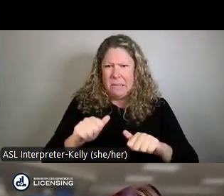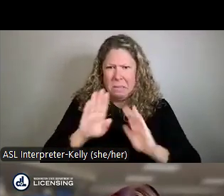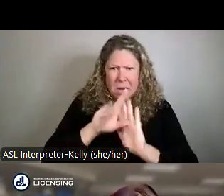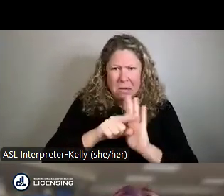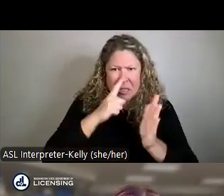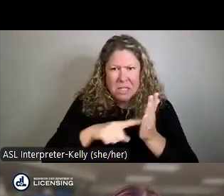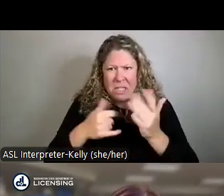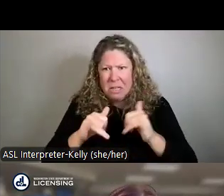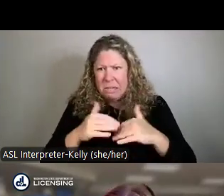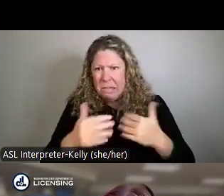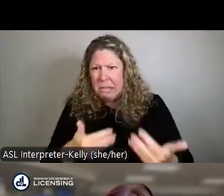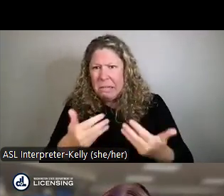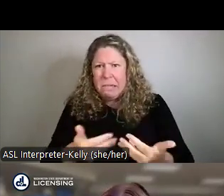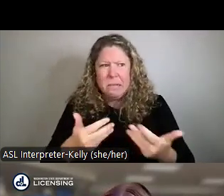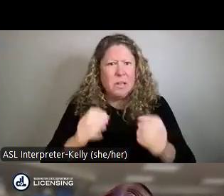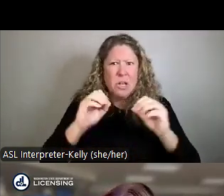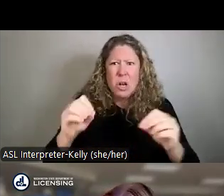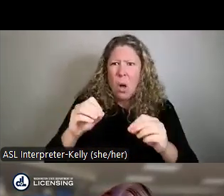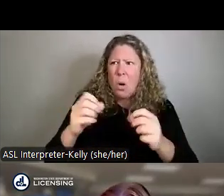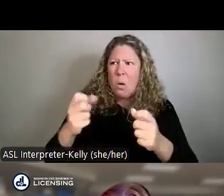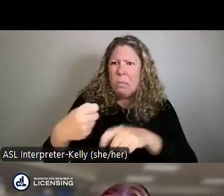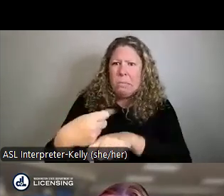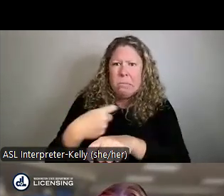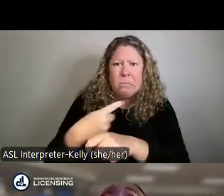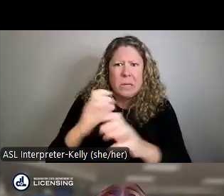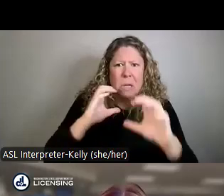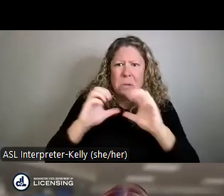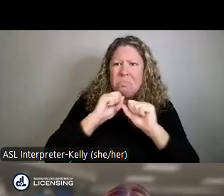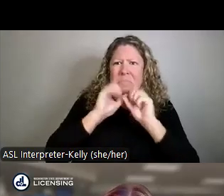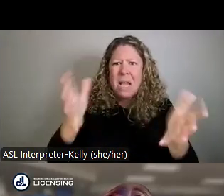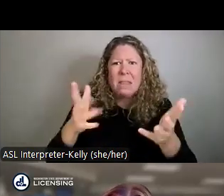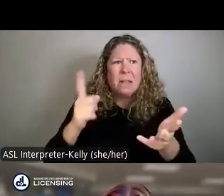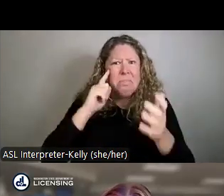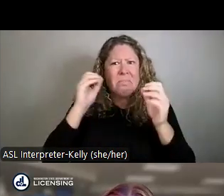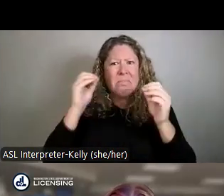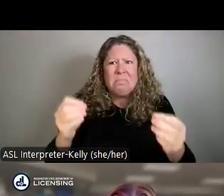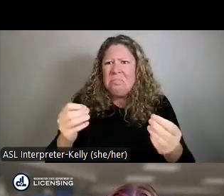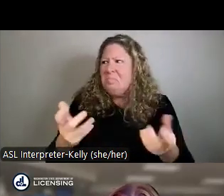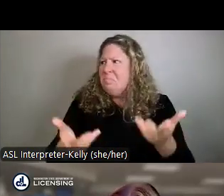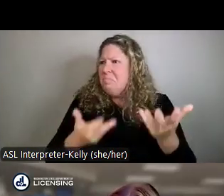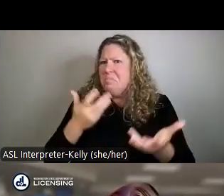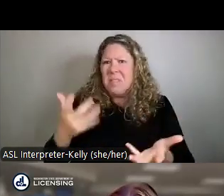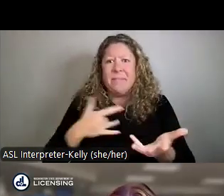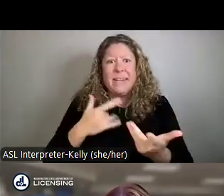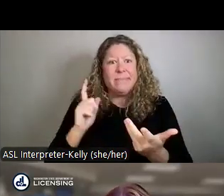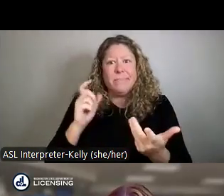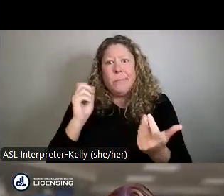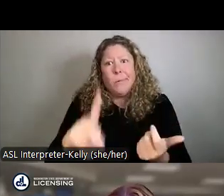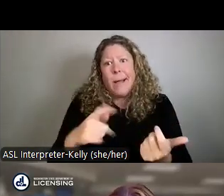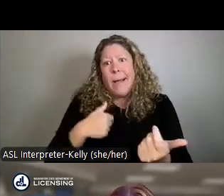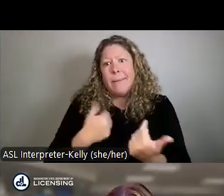our customers aren't receiving any sort of communication about what's happening, and they're simply left waiting